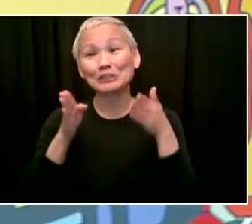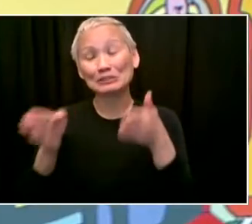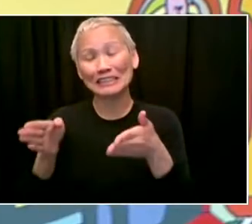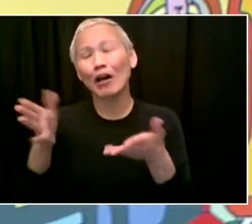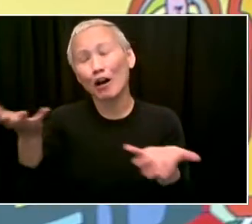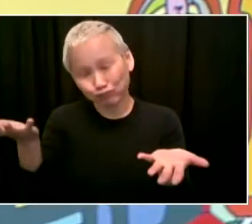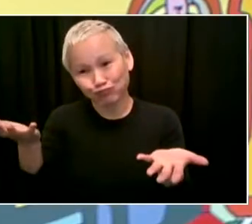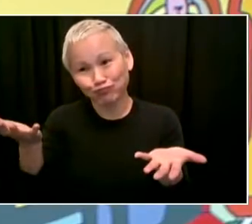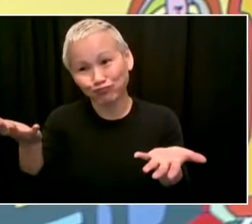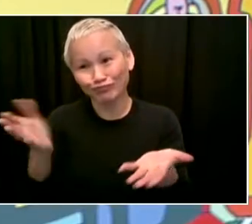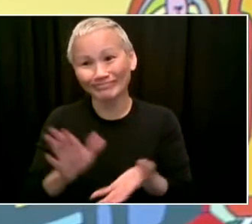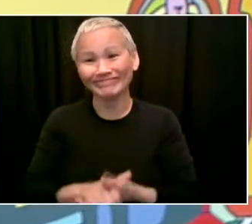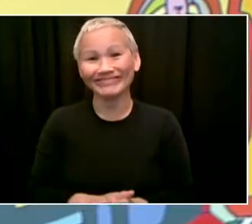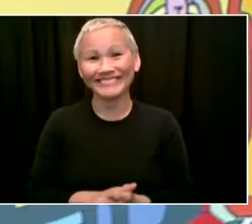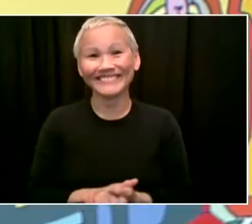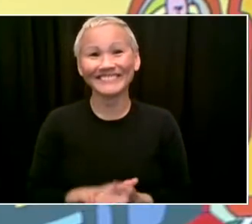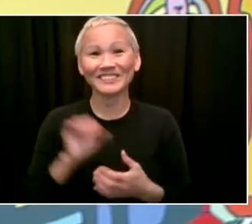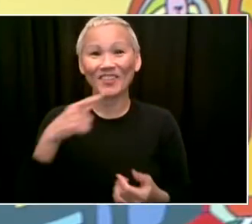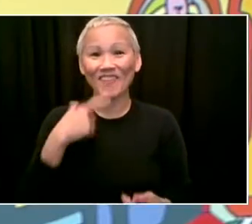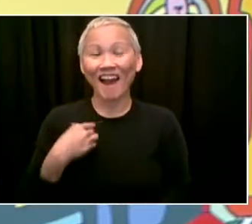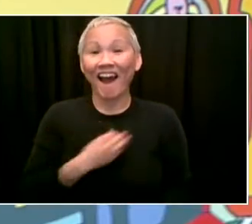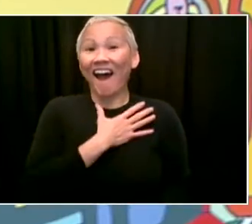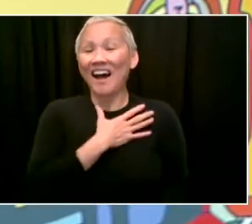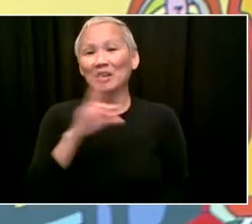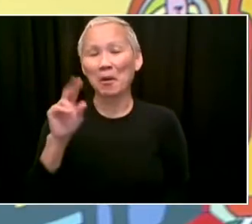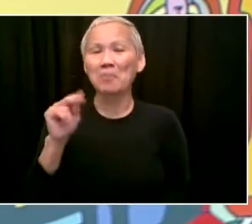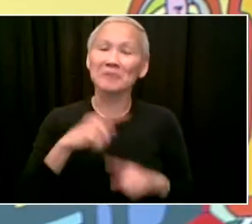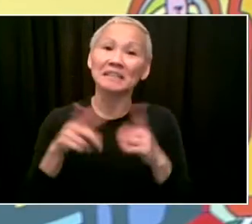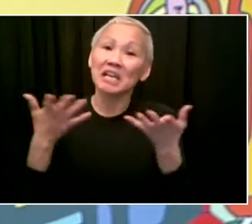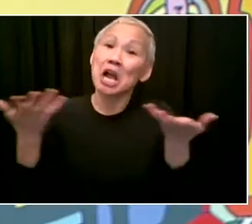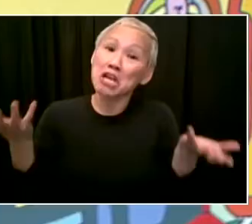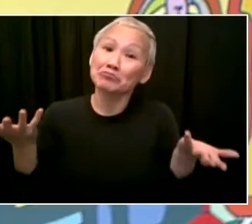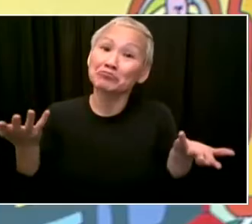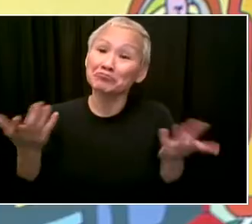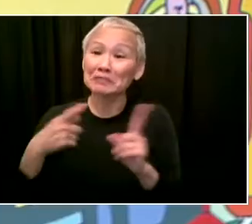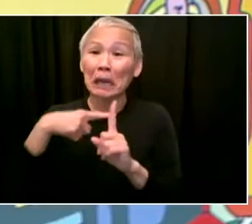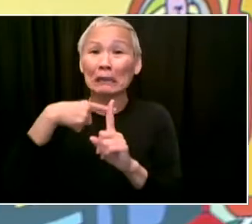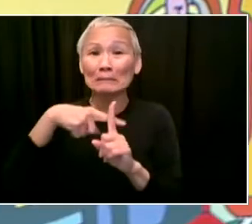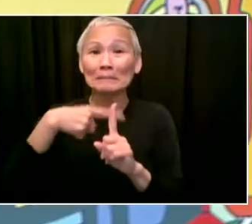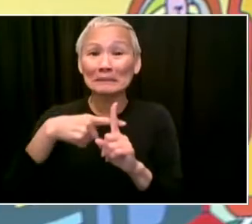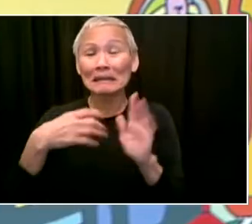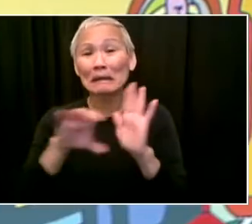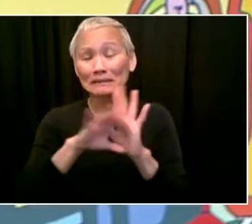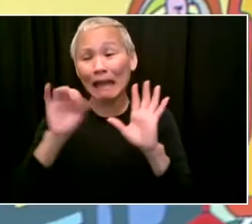it. Our next question goes to Nolan from the Post.